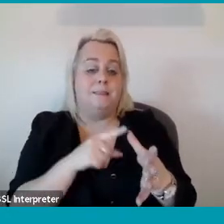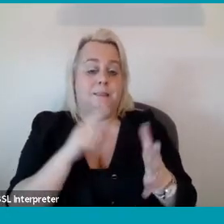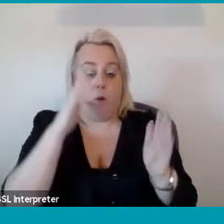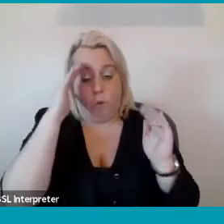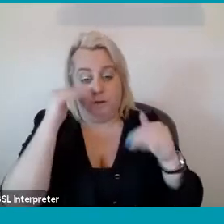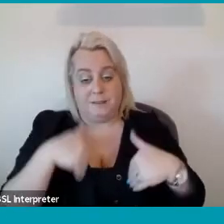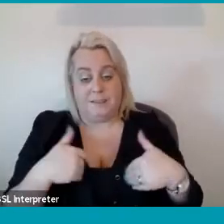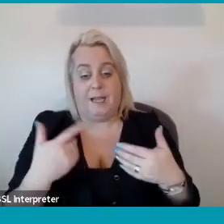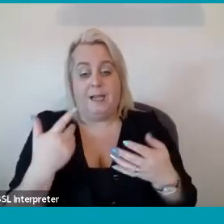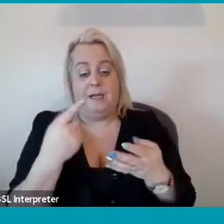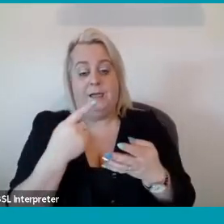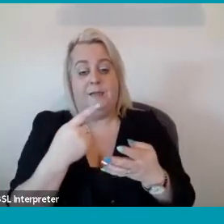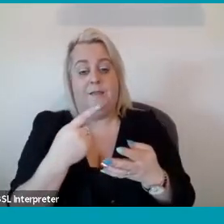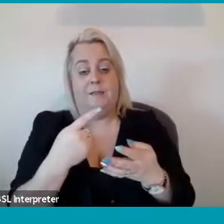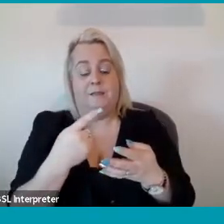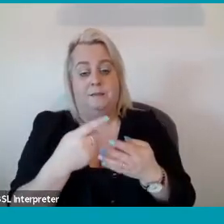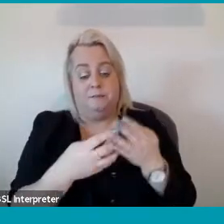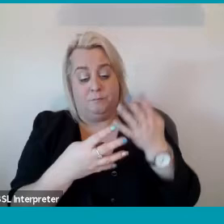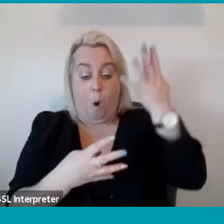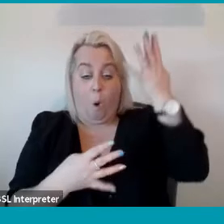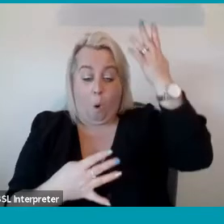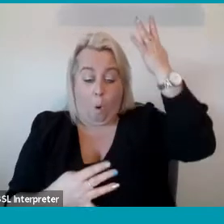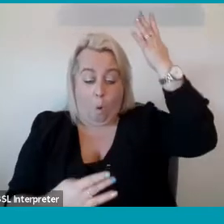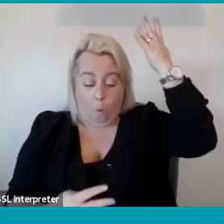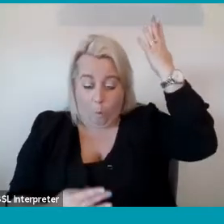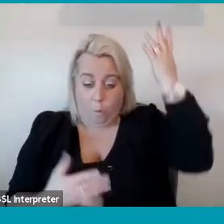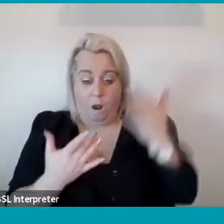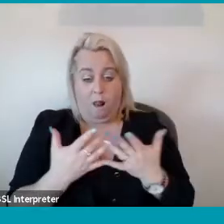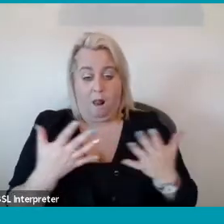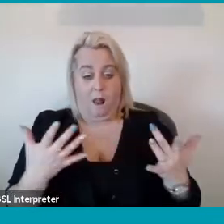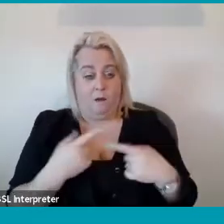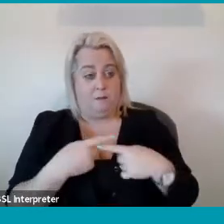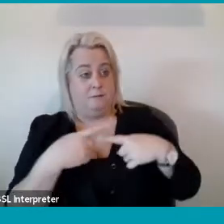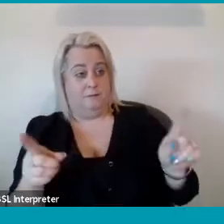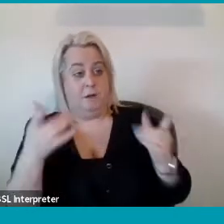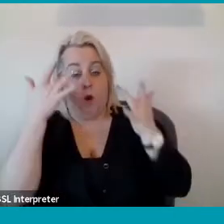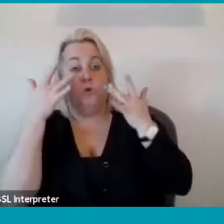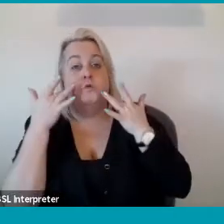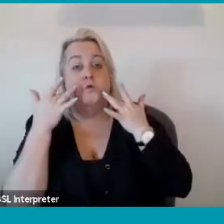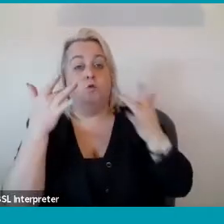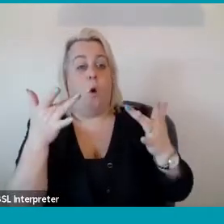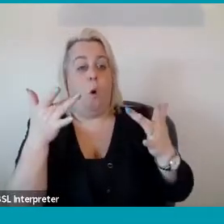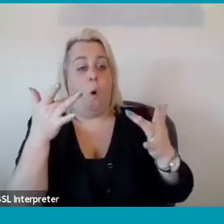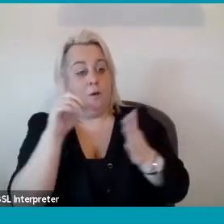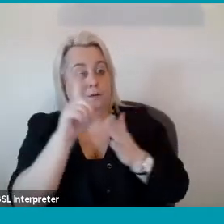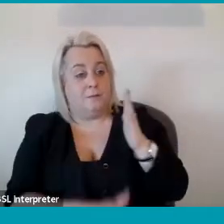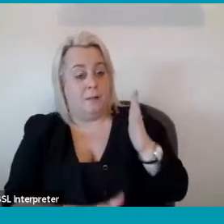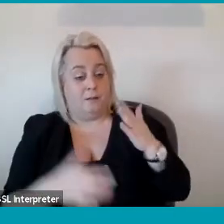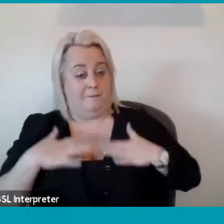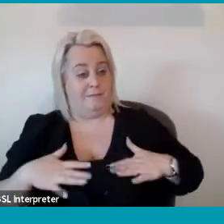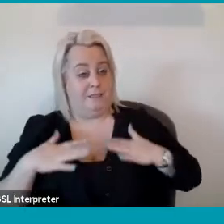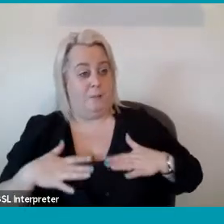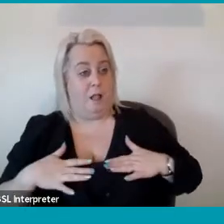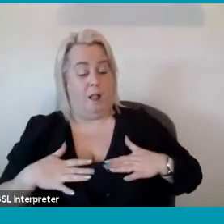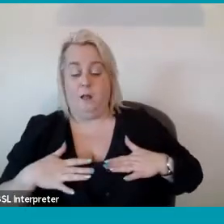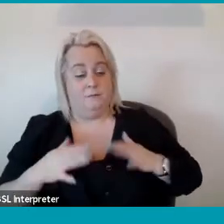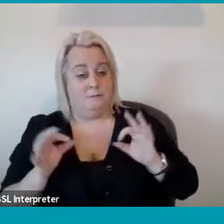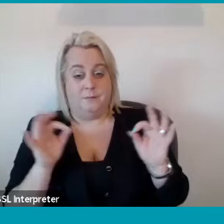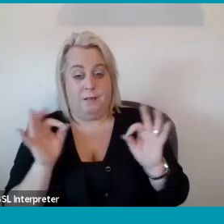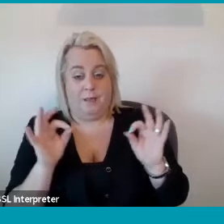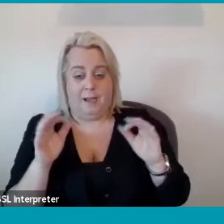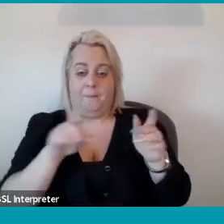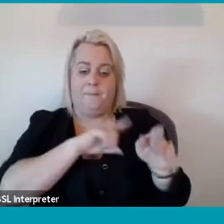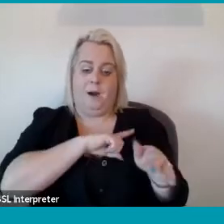autistic, none of those people will show outward signs necessarily visibly of their